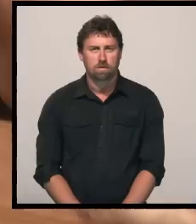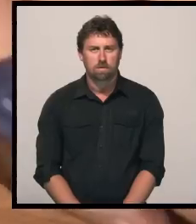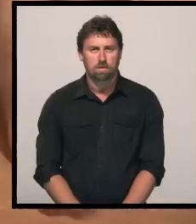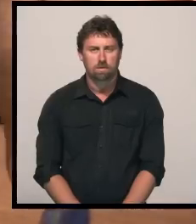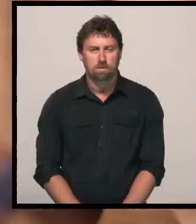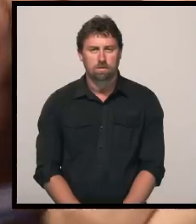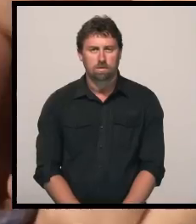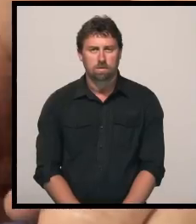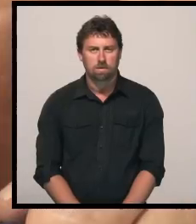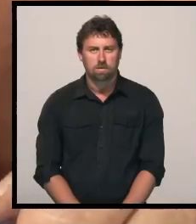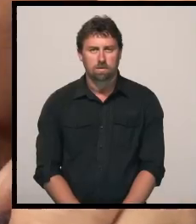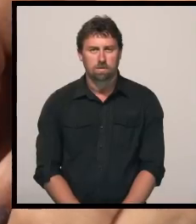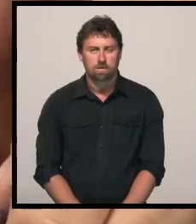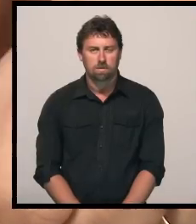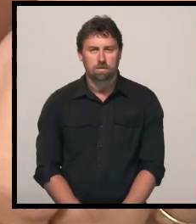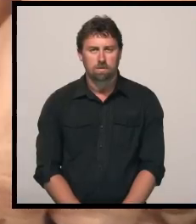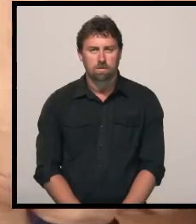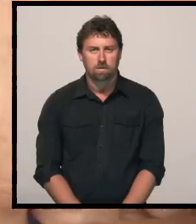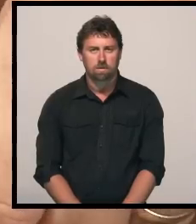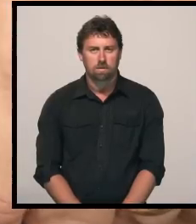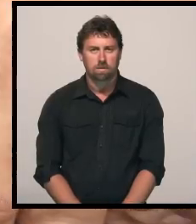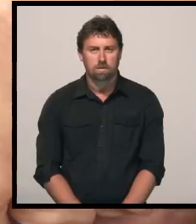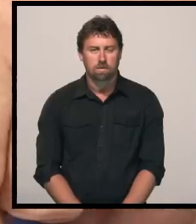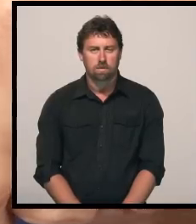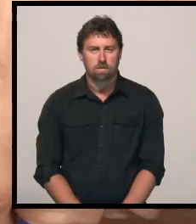Okay, put these G clamps on.